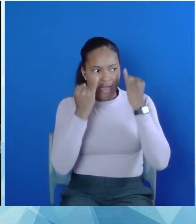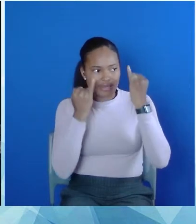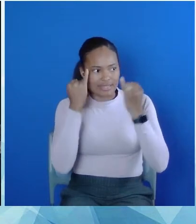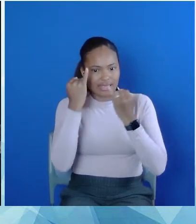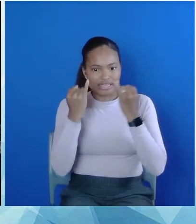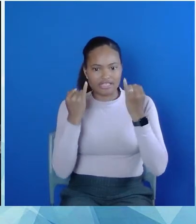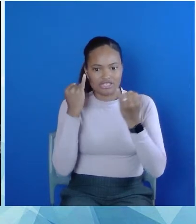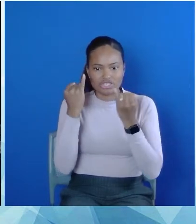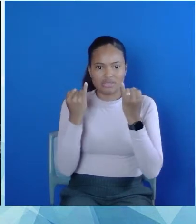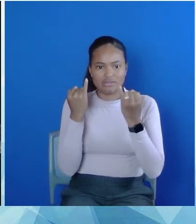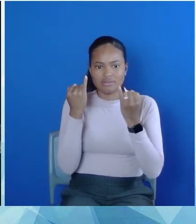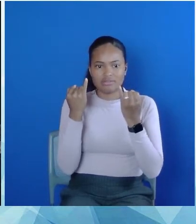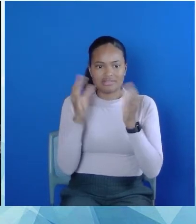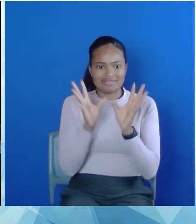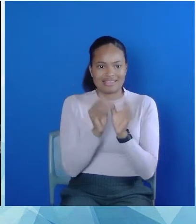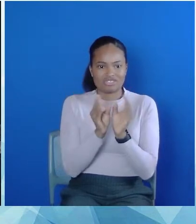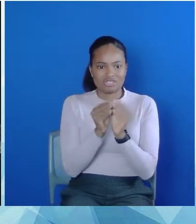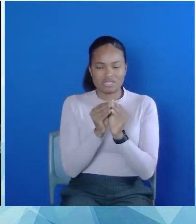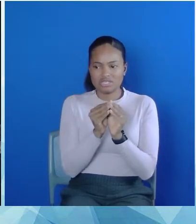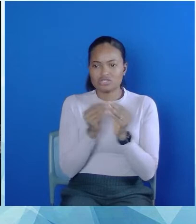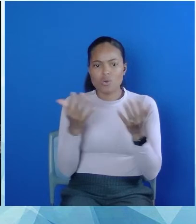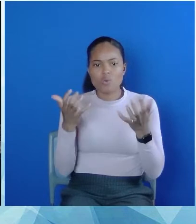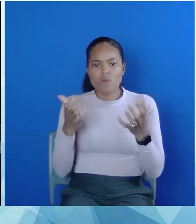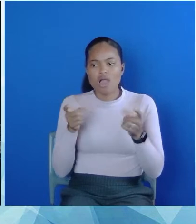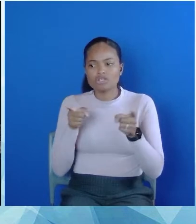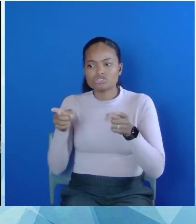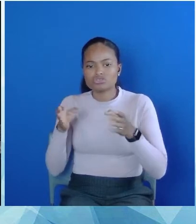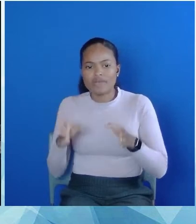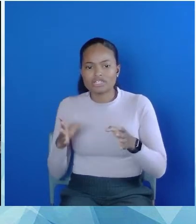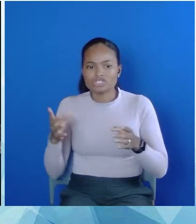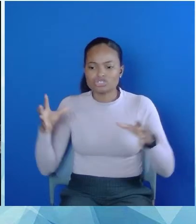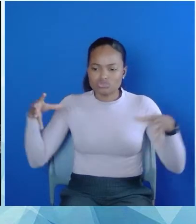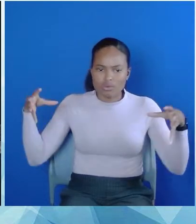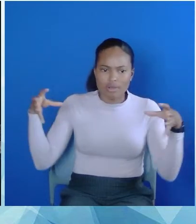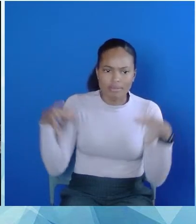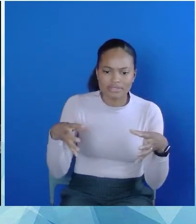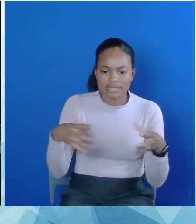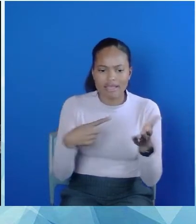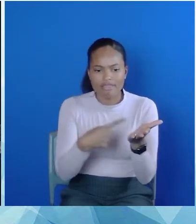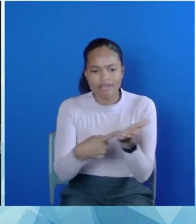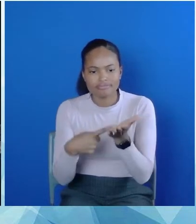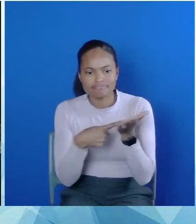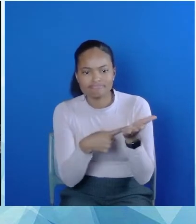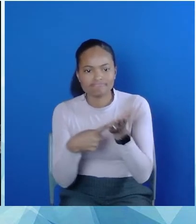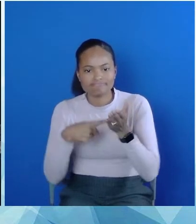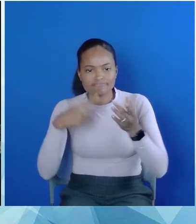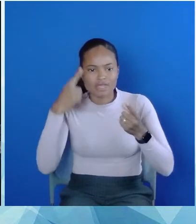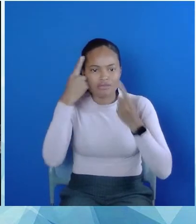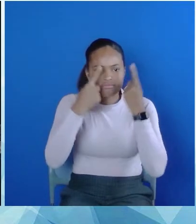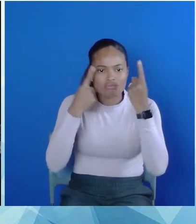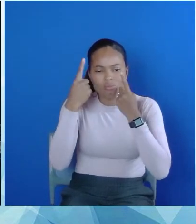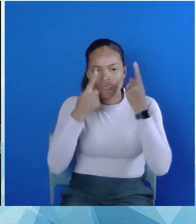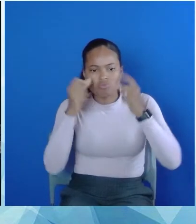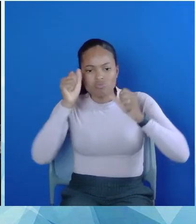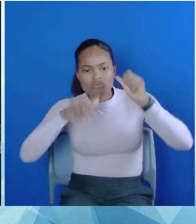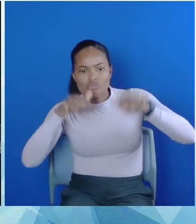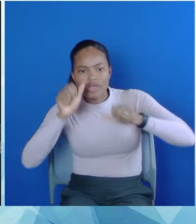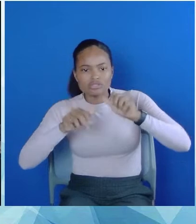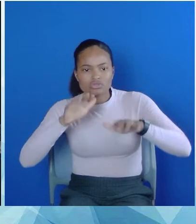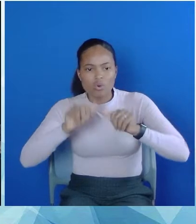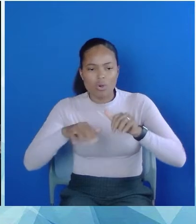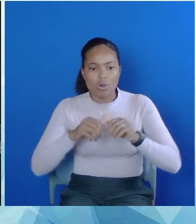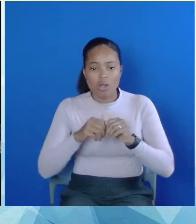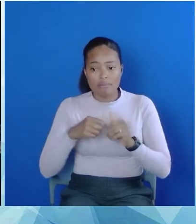to brainstorm, to talk shop, to talk about best practices. I know as a leader, when you're